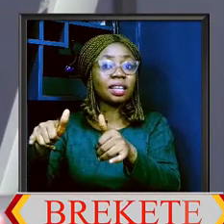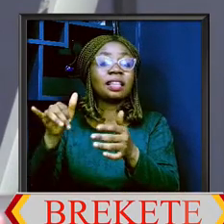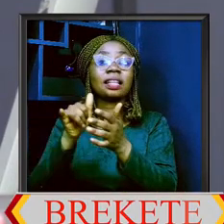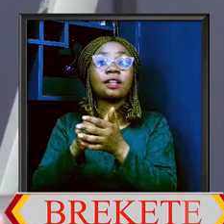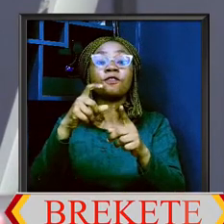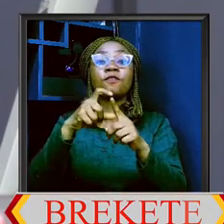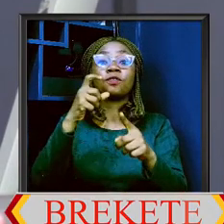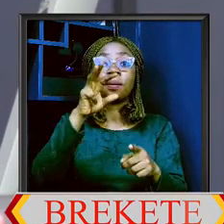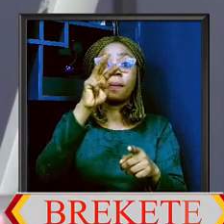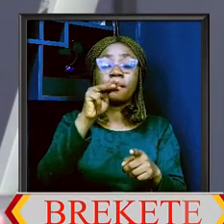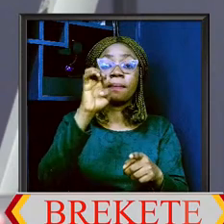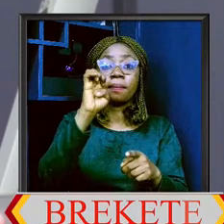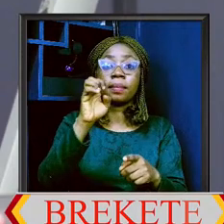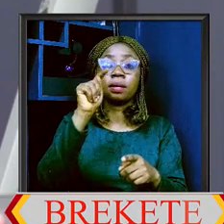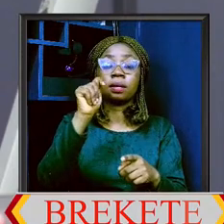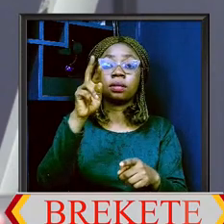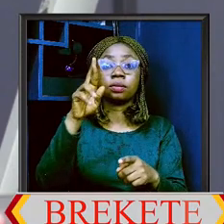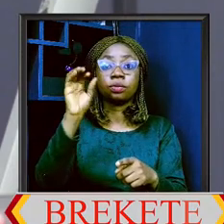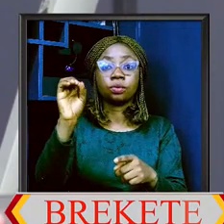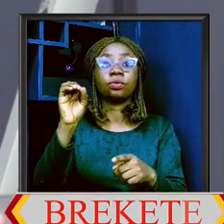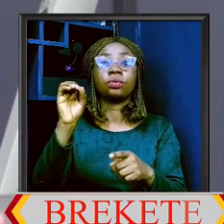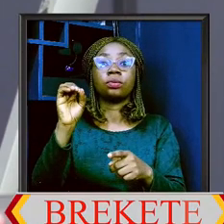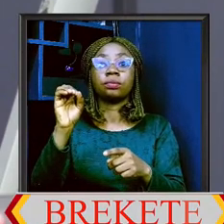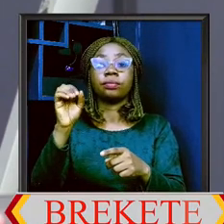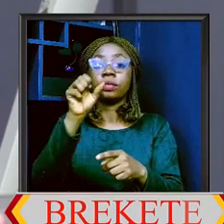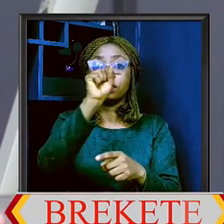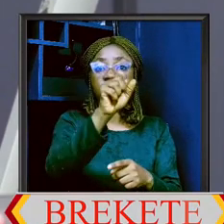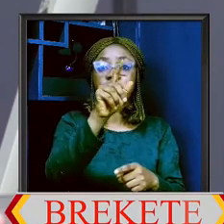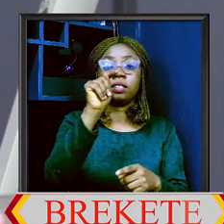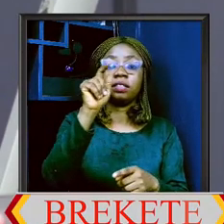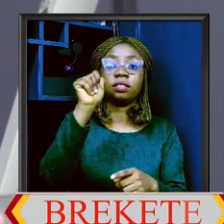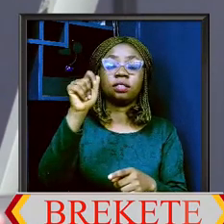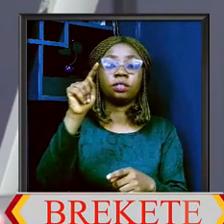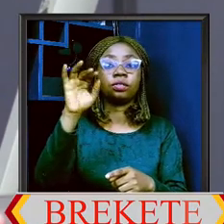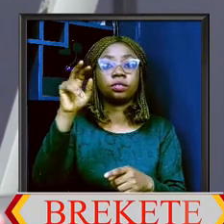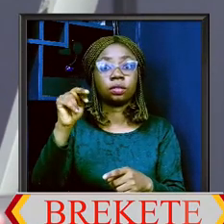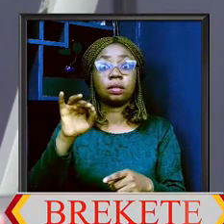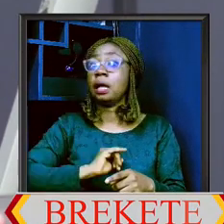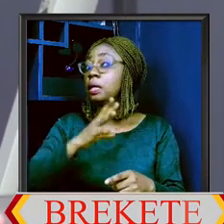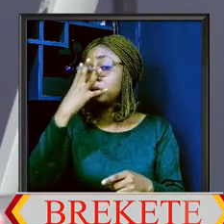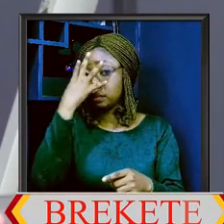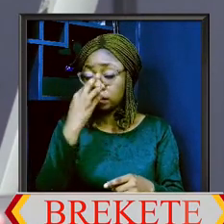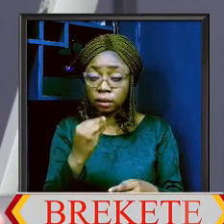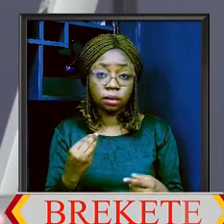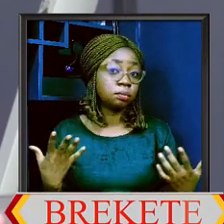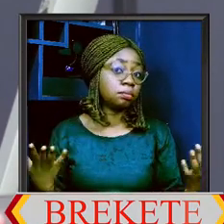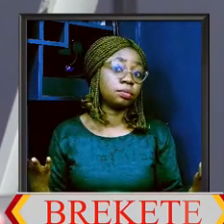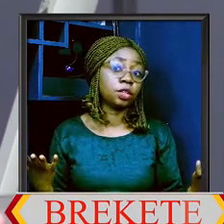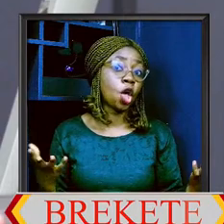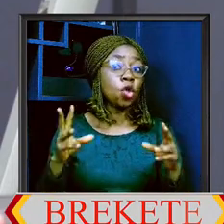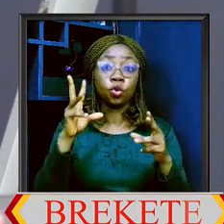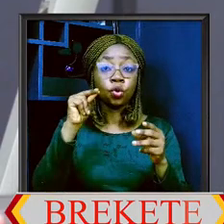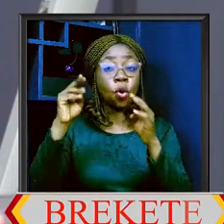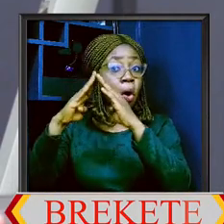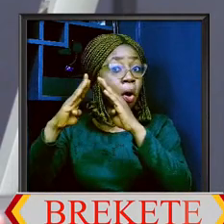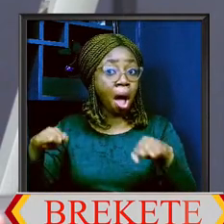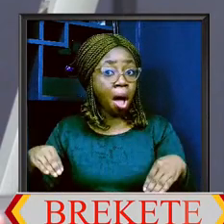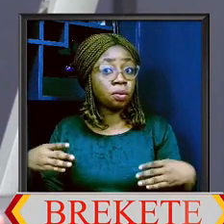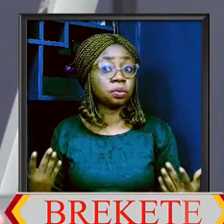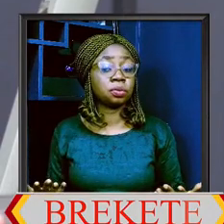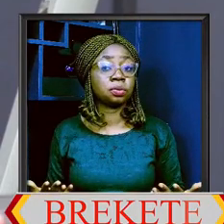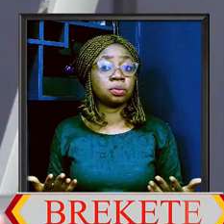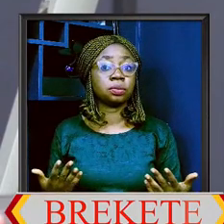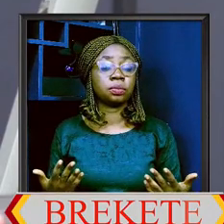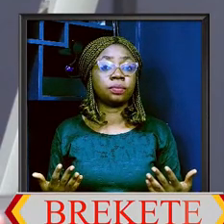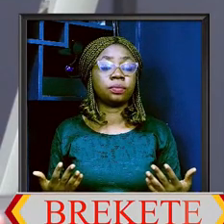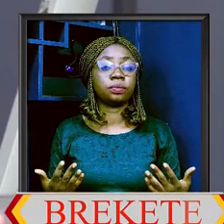for Metro station you sleep be that yes yes yes yes good as you talk with